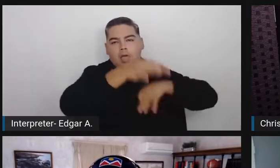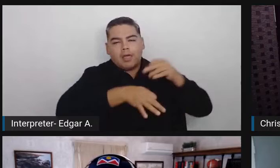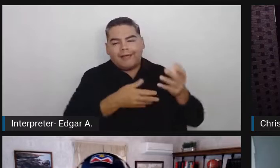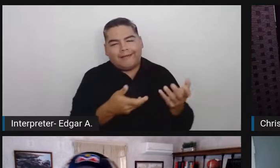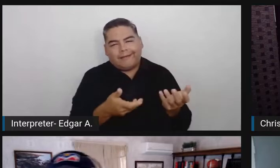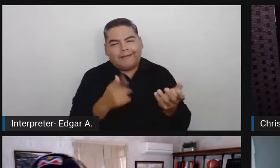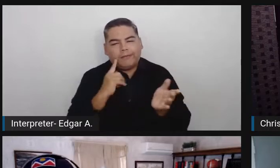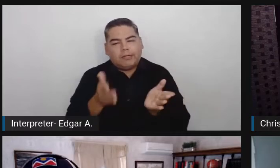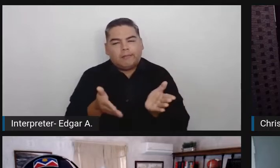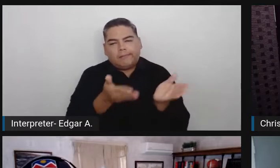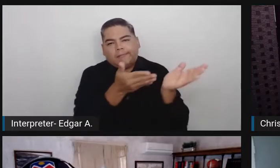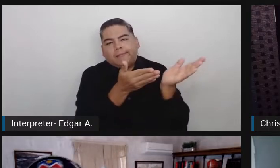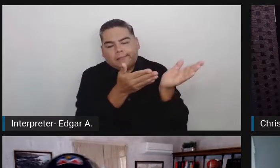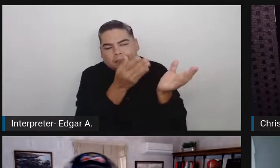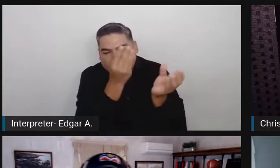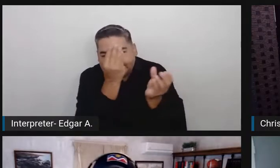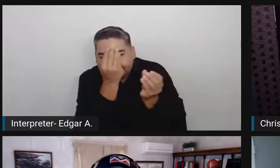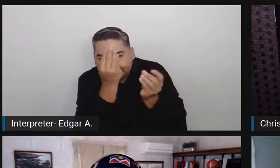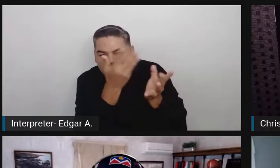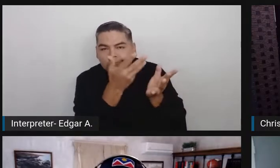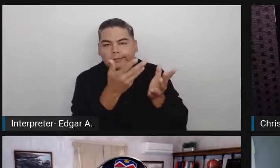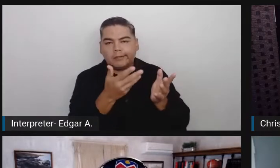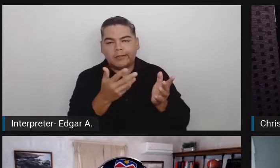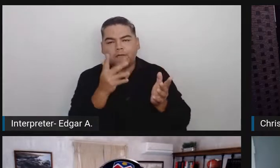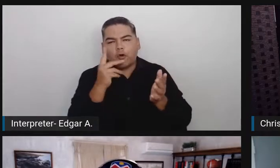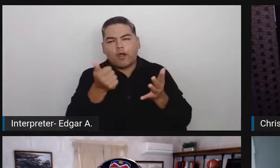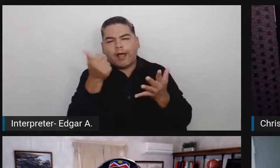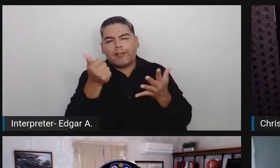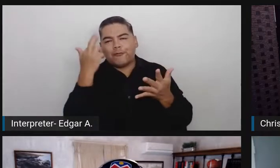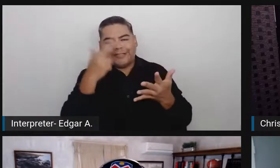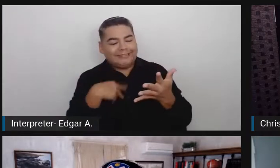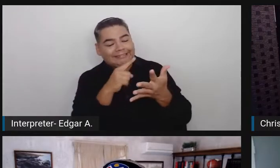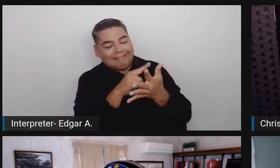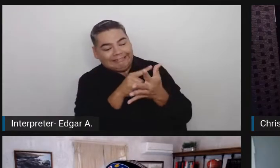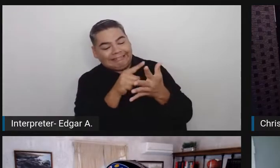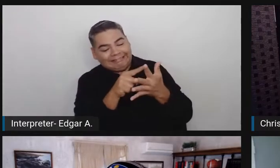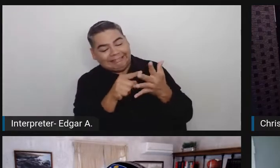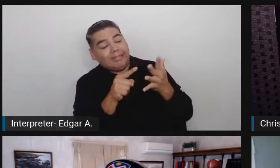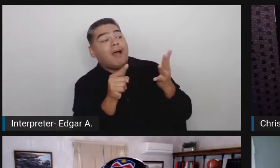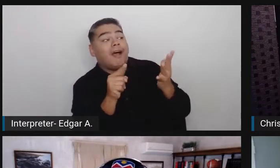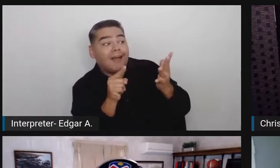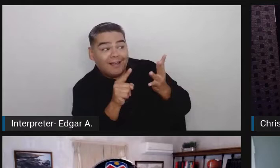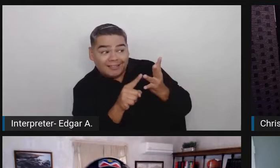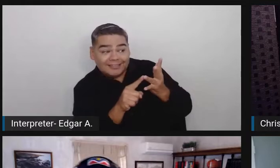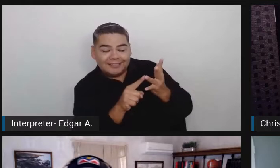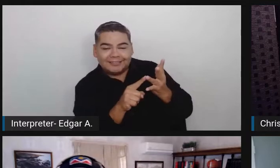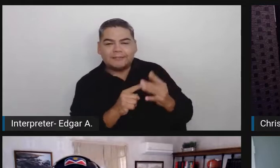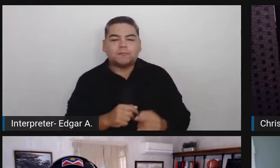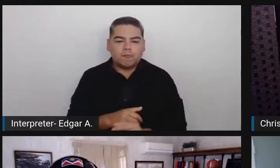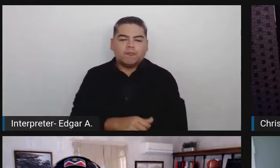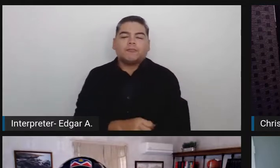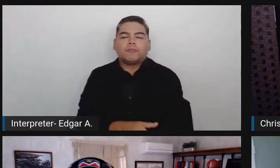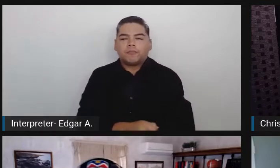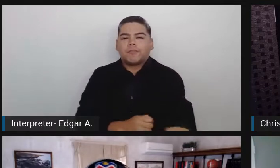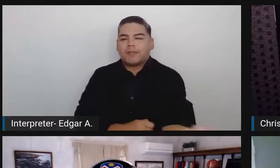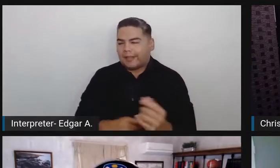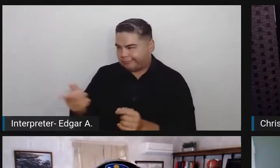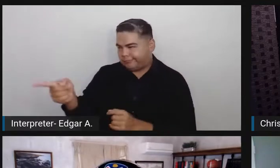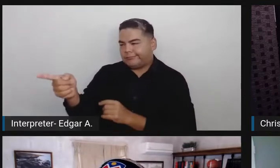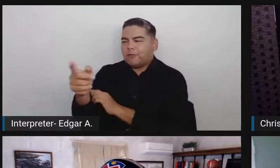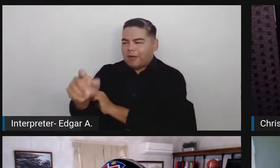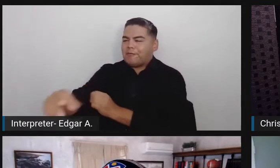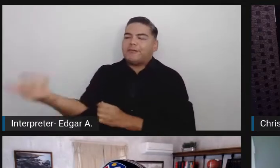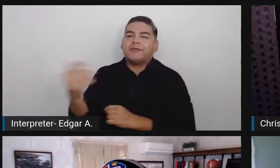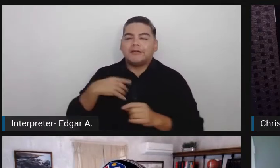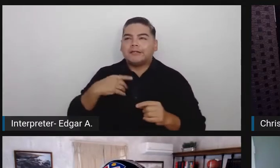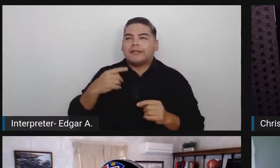up with a lot of other reasons. Imagine an architect and a developer comes